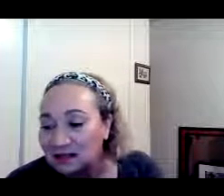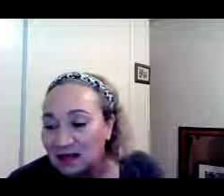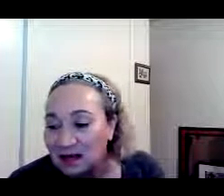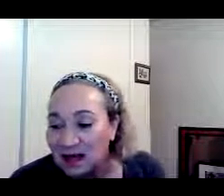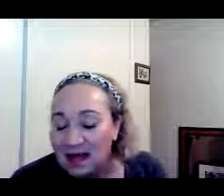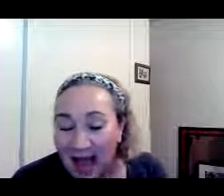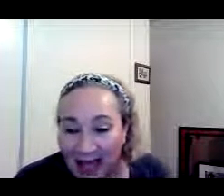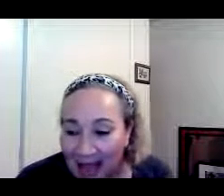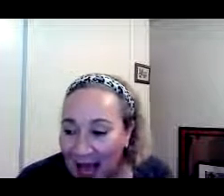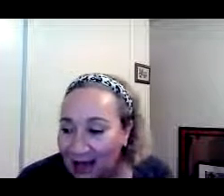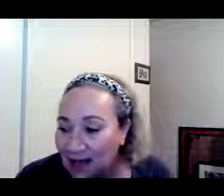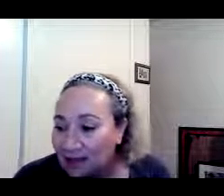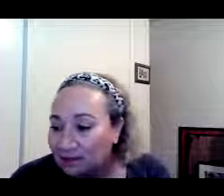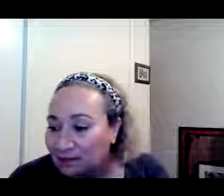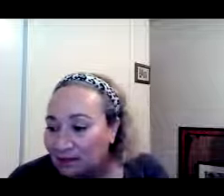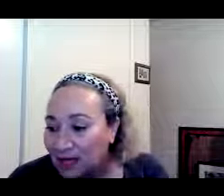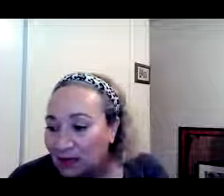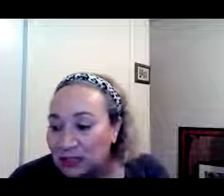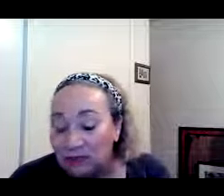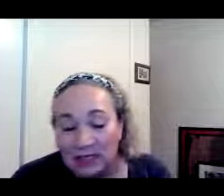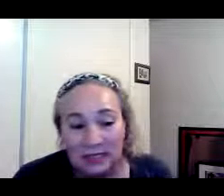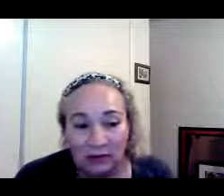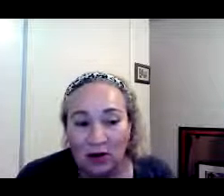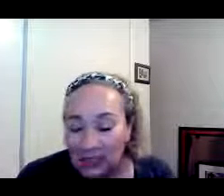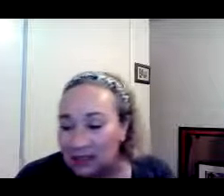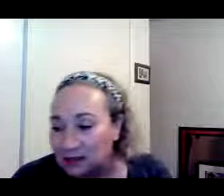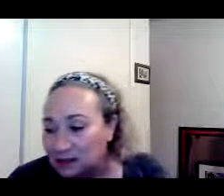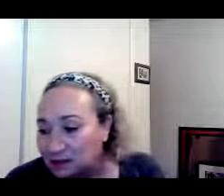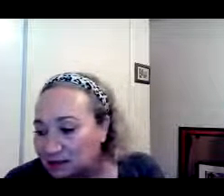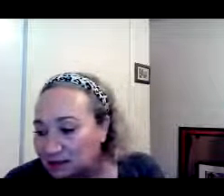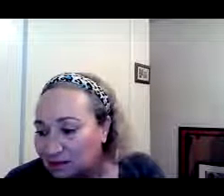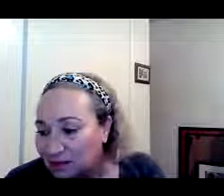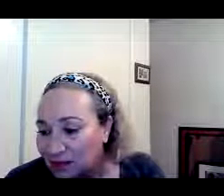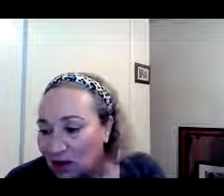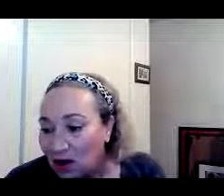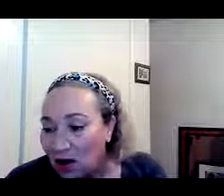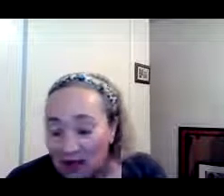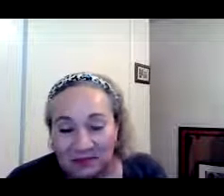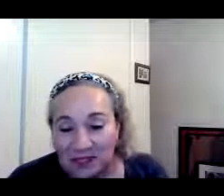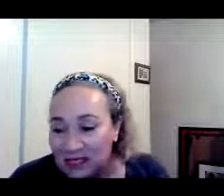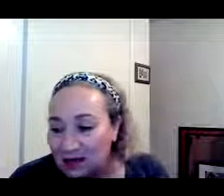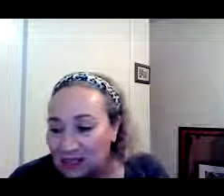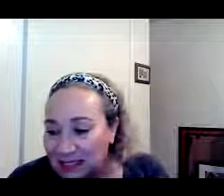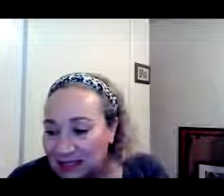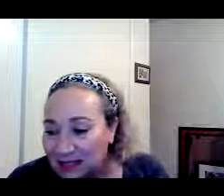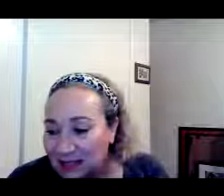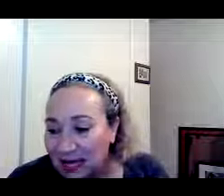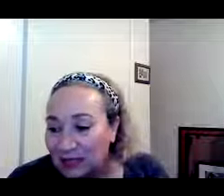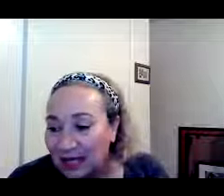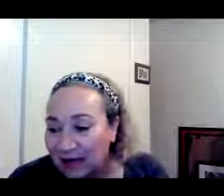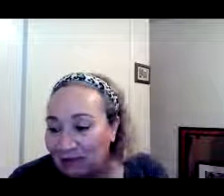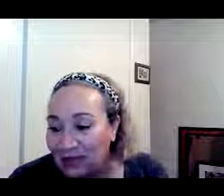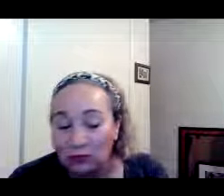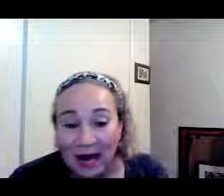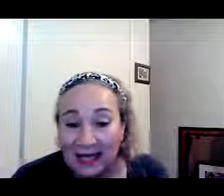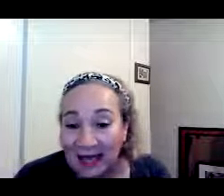presentations, NACAC, and arranging buses for our kids. Awesome CRCs, and we